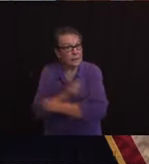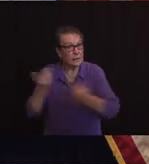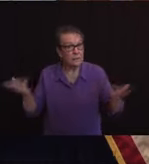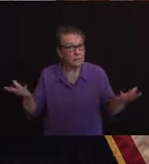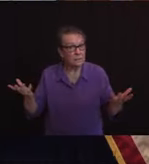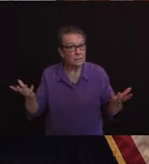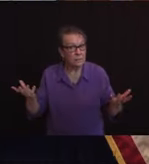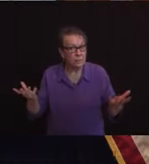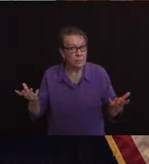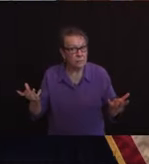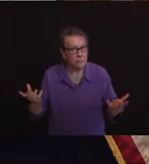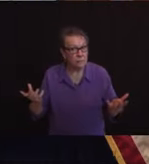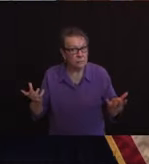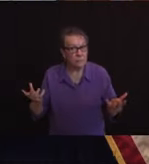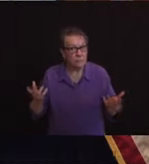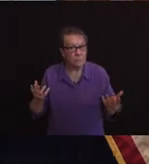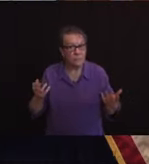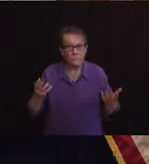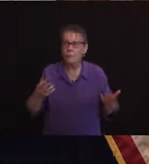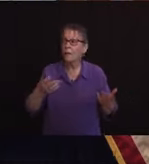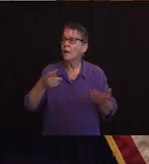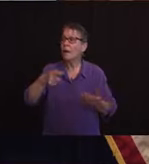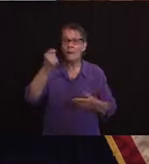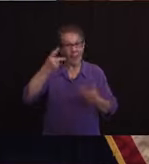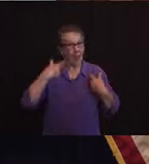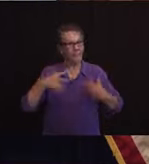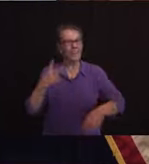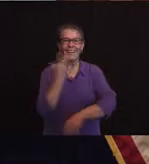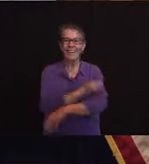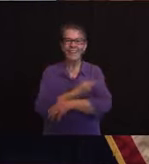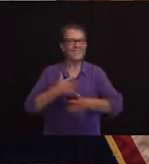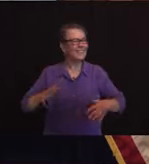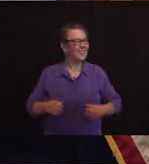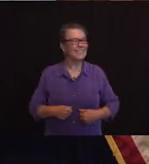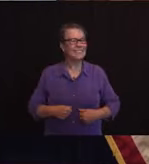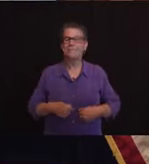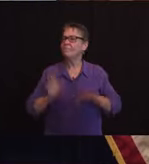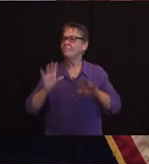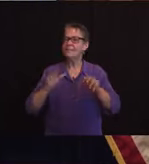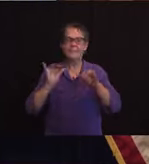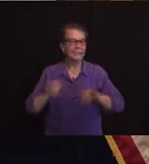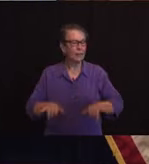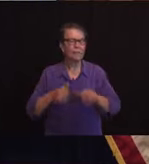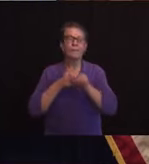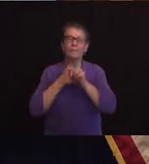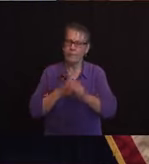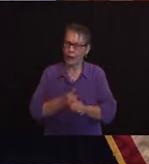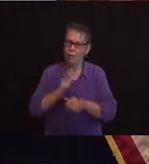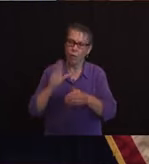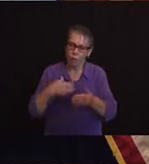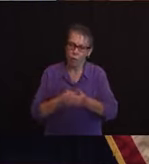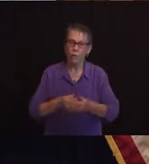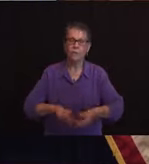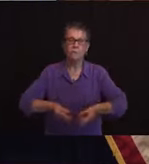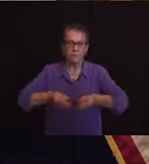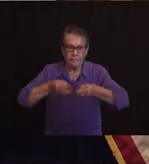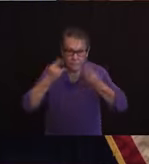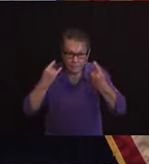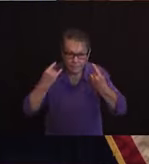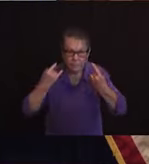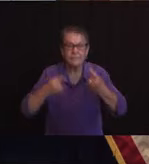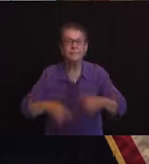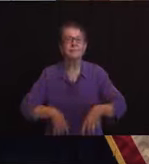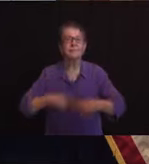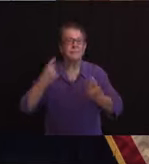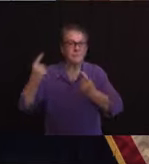that's really not so. You really need to still safeguard, particularly when you're outside of your primary